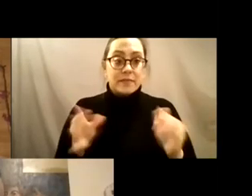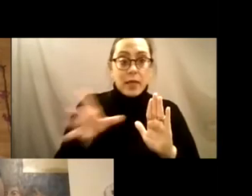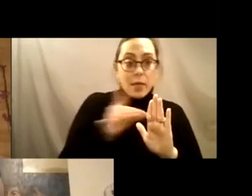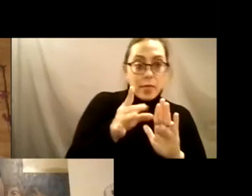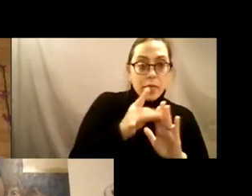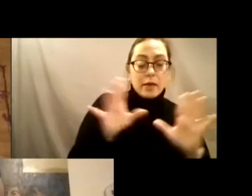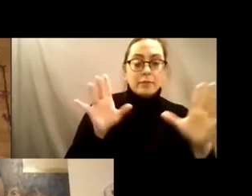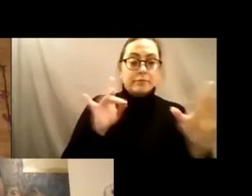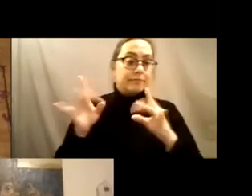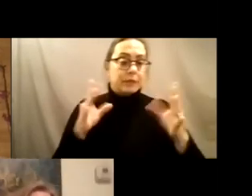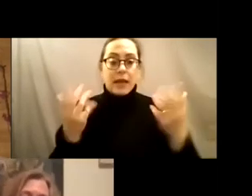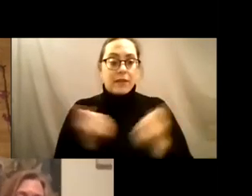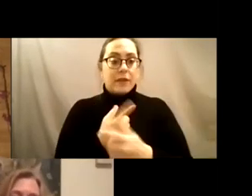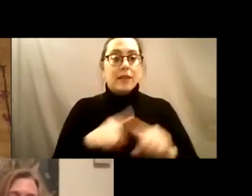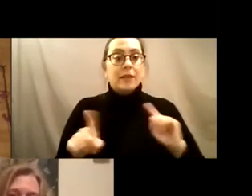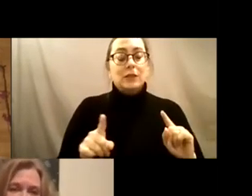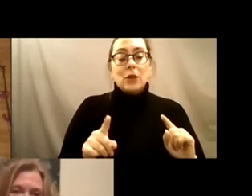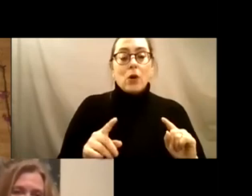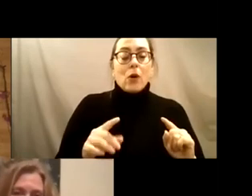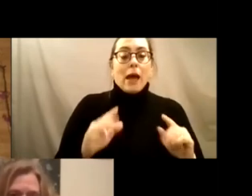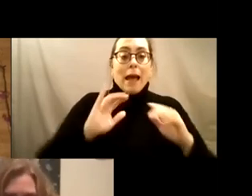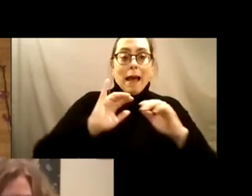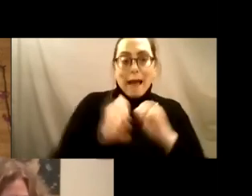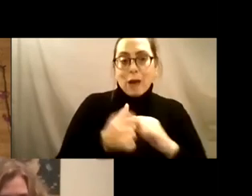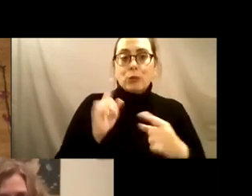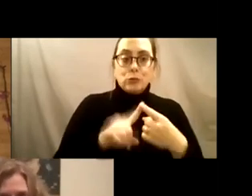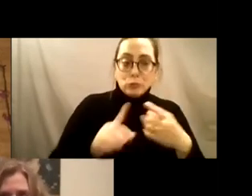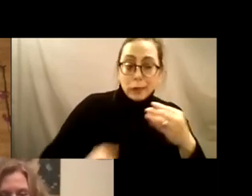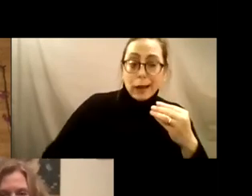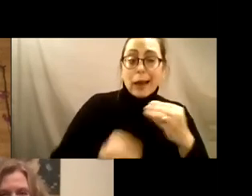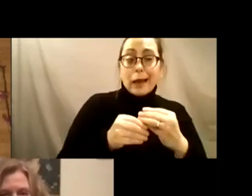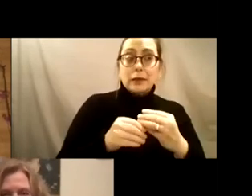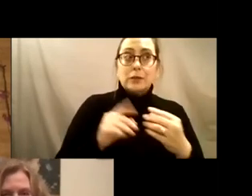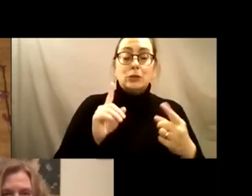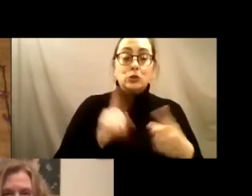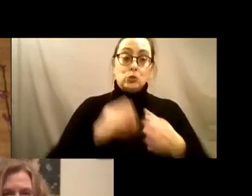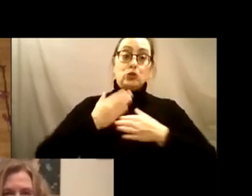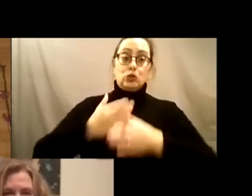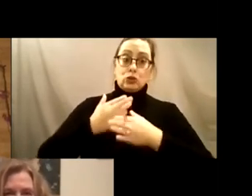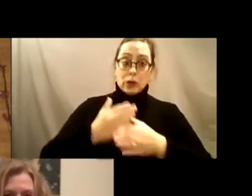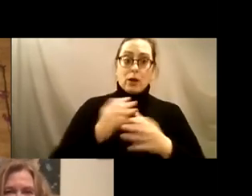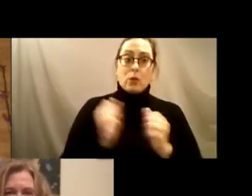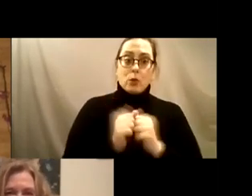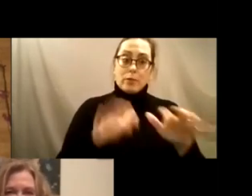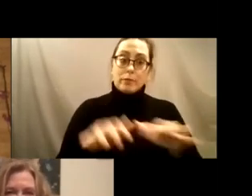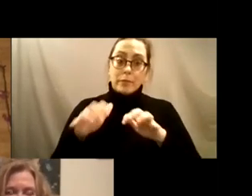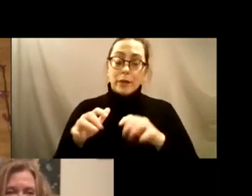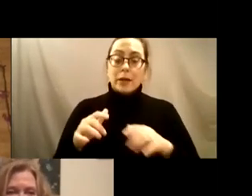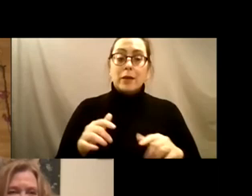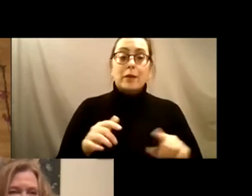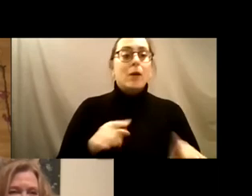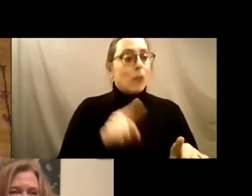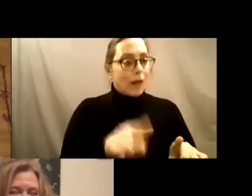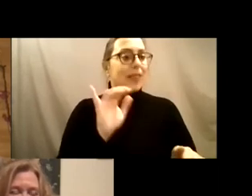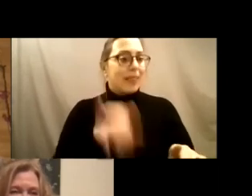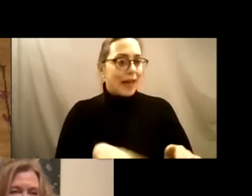air. So yeah, I haven't really found a way to bring it in a shareable way, but it's definitely something I work with and think about. It's such a